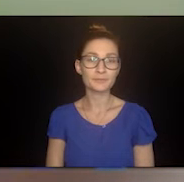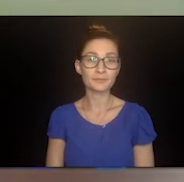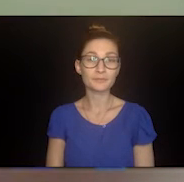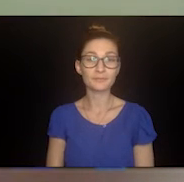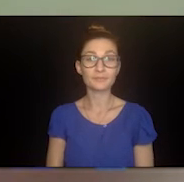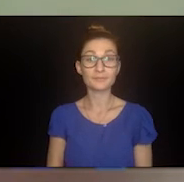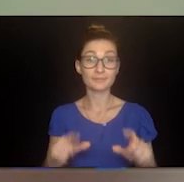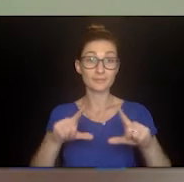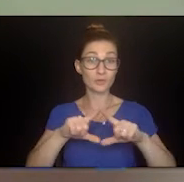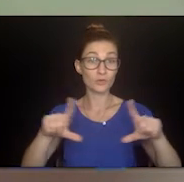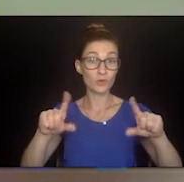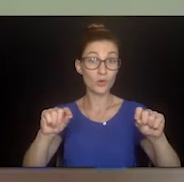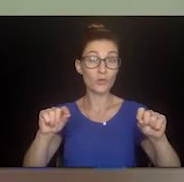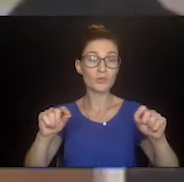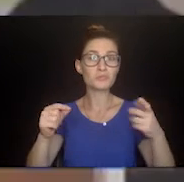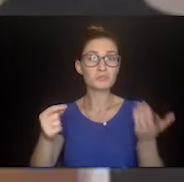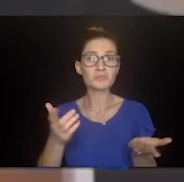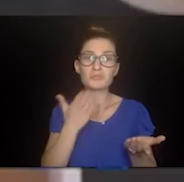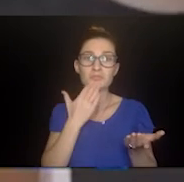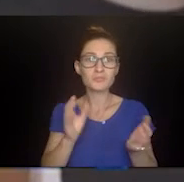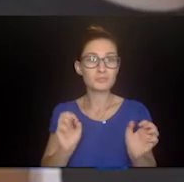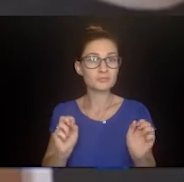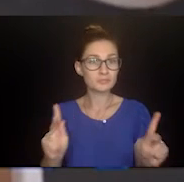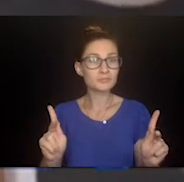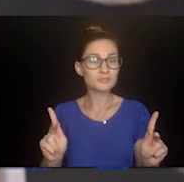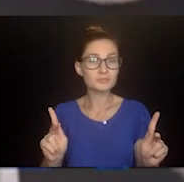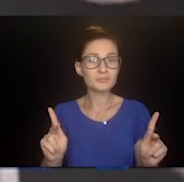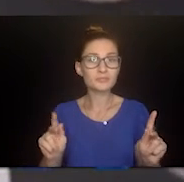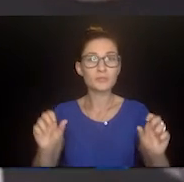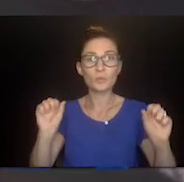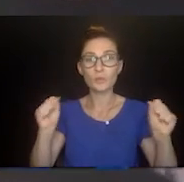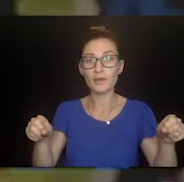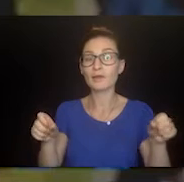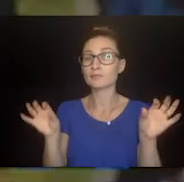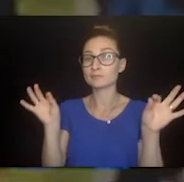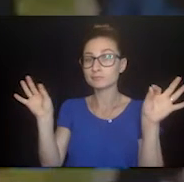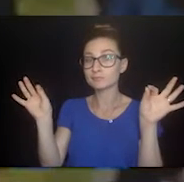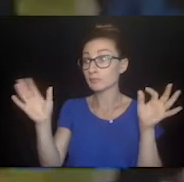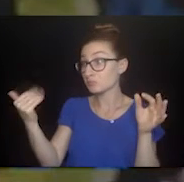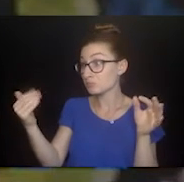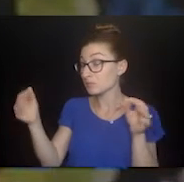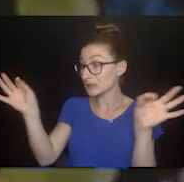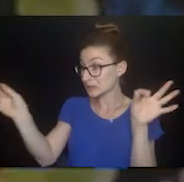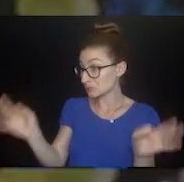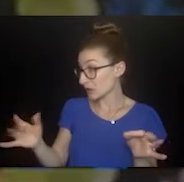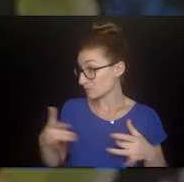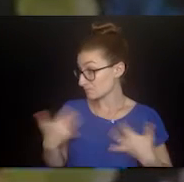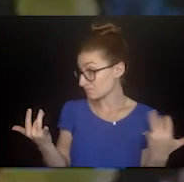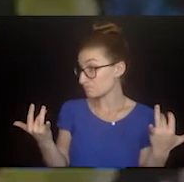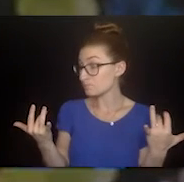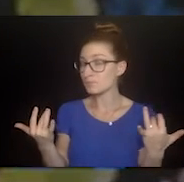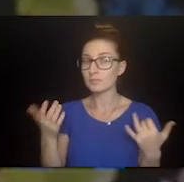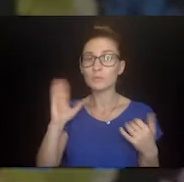The cards kind of give us like an opportunity to say, hey, well, do you want to explain to us what's